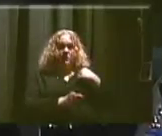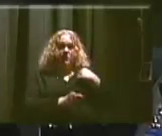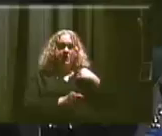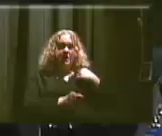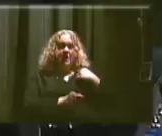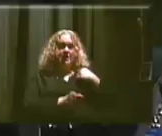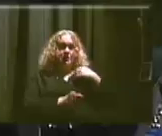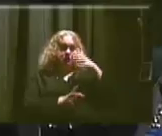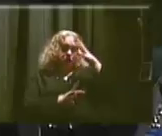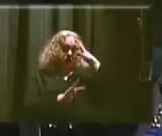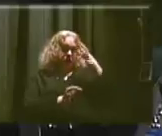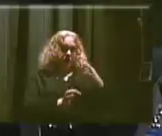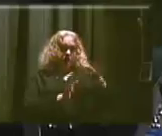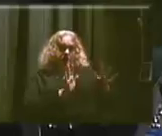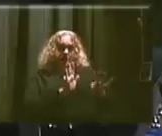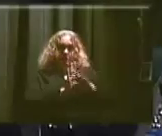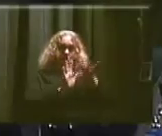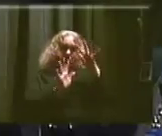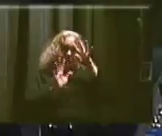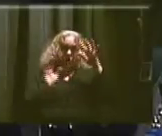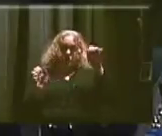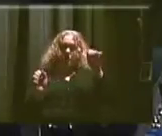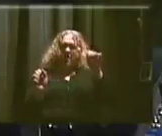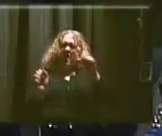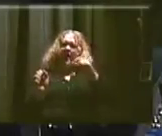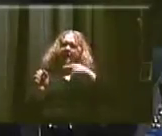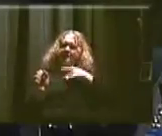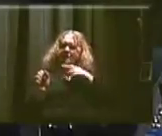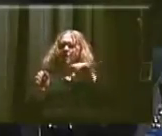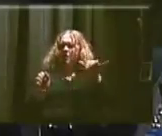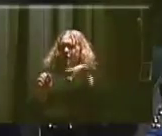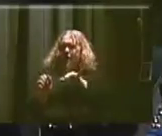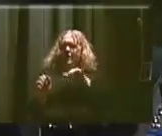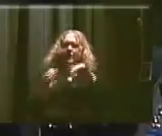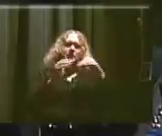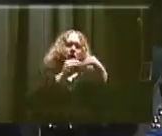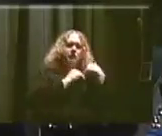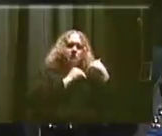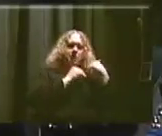board member, we had a great working session. I will